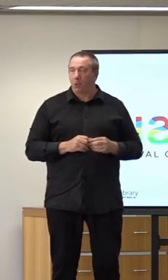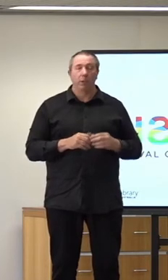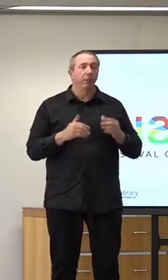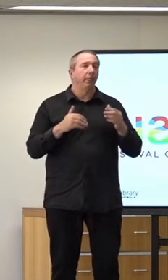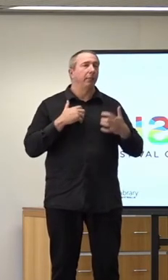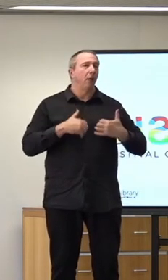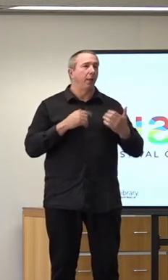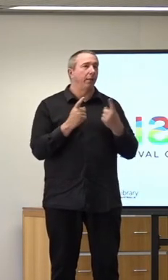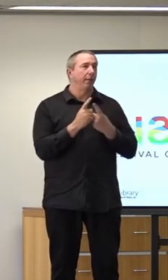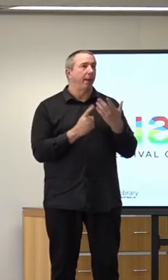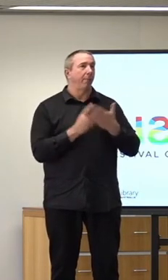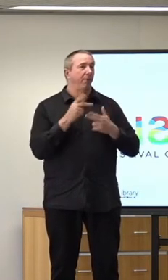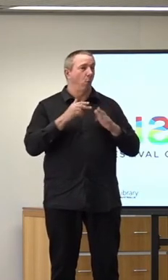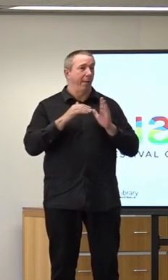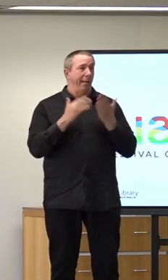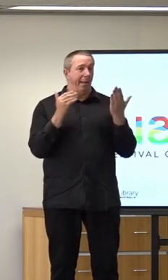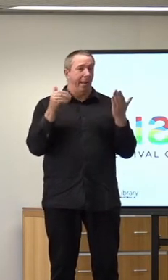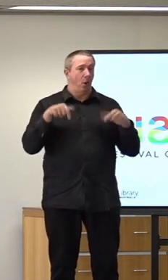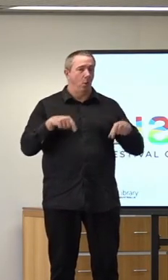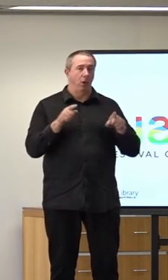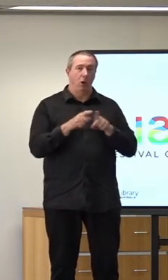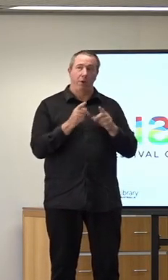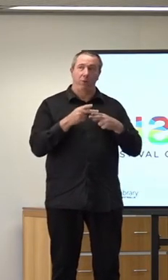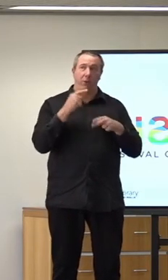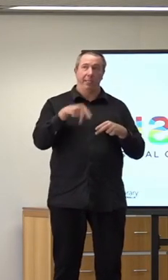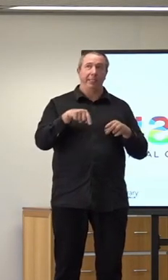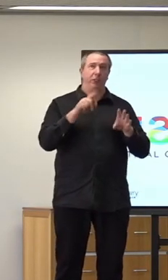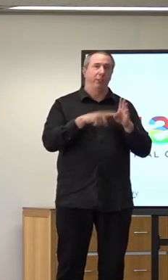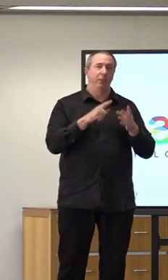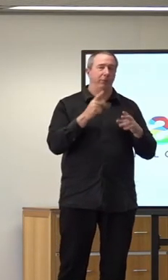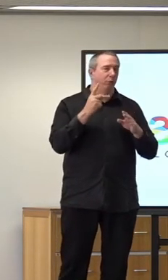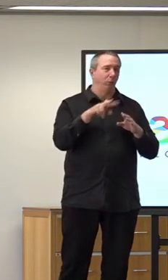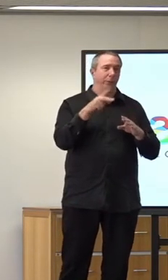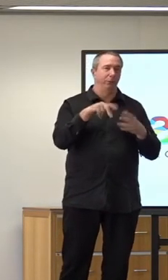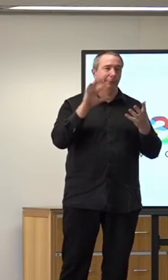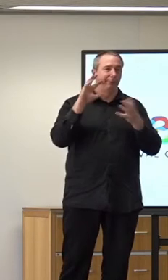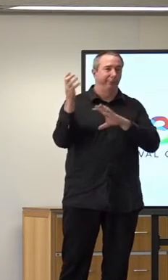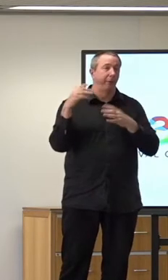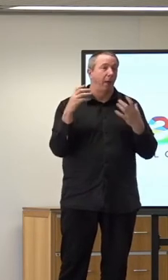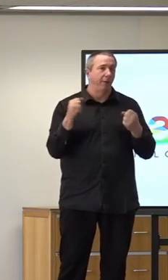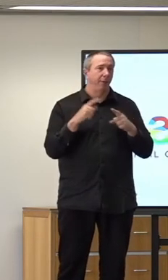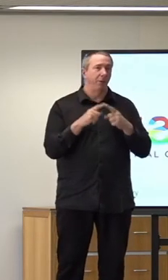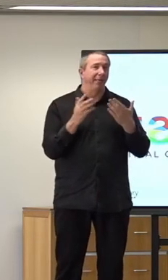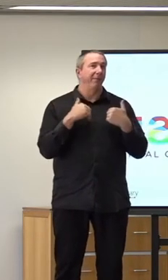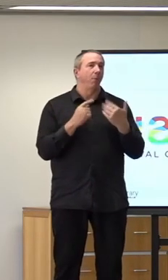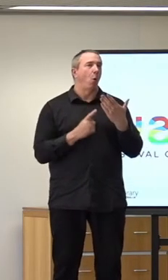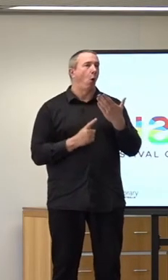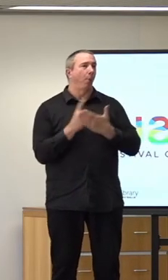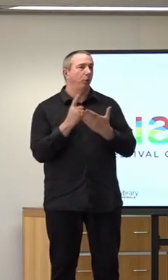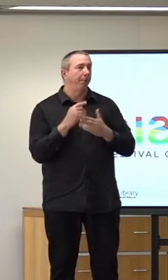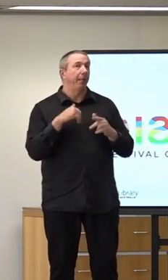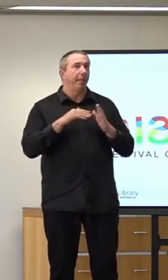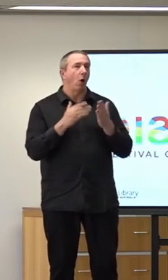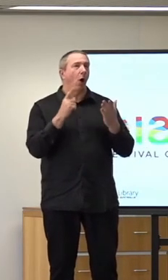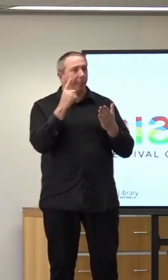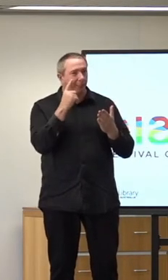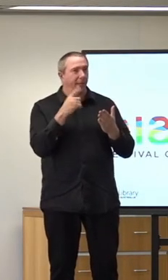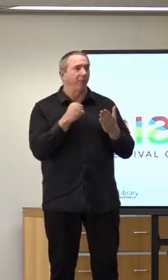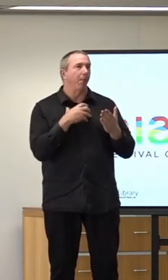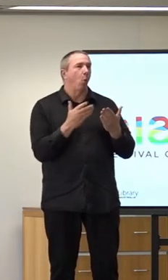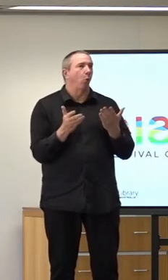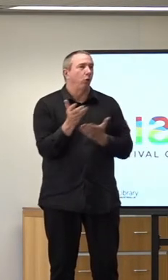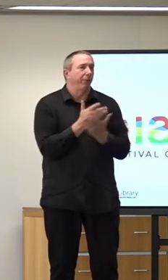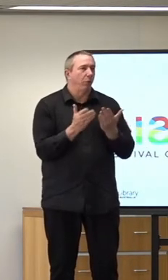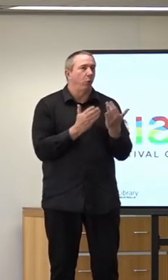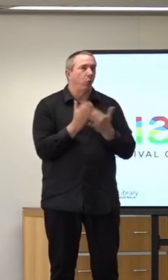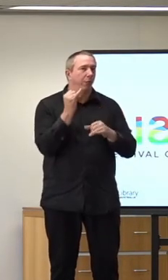it has been, you know, this very disruptive year of 2020 giving us all more opportunity, but I do feel there are more conversations across the